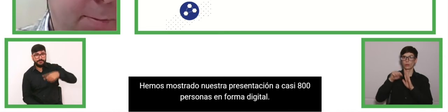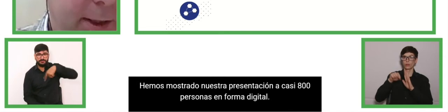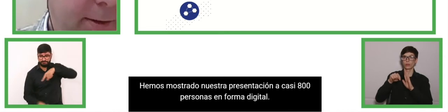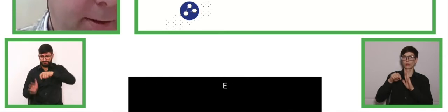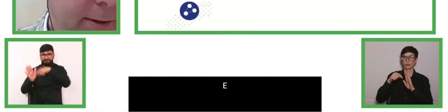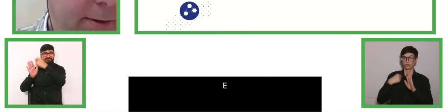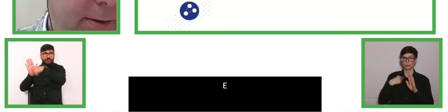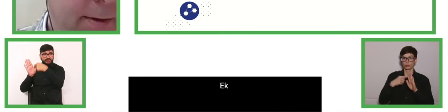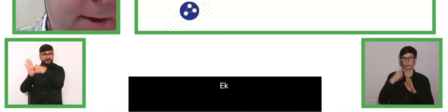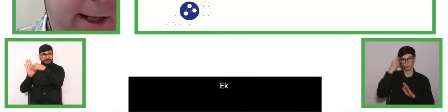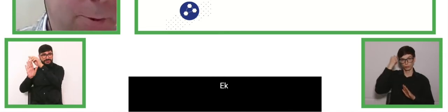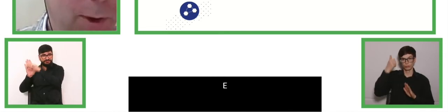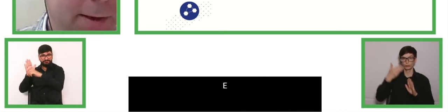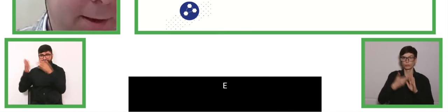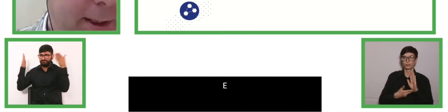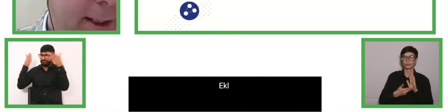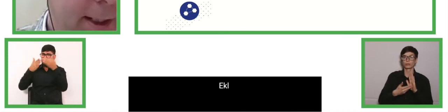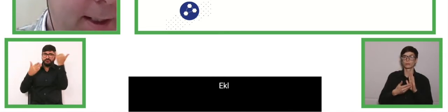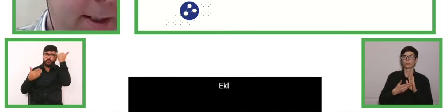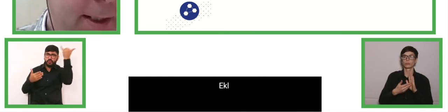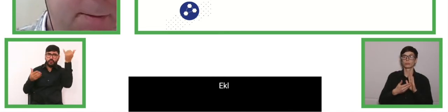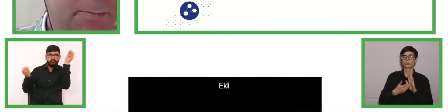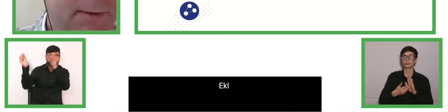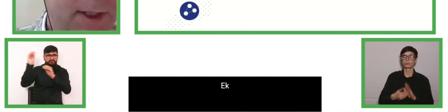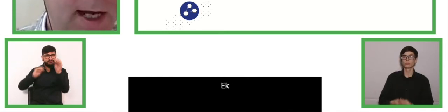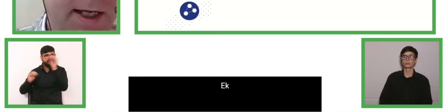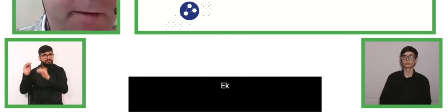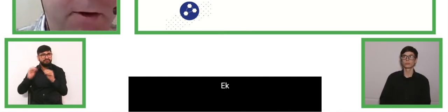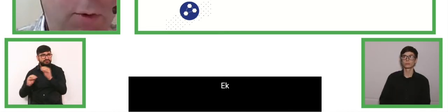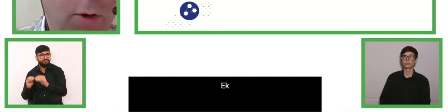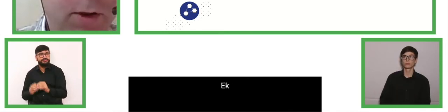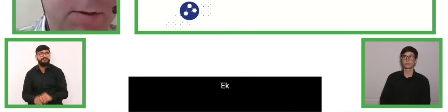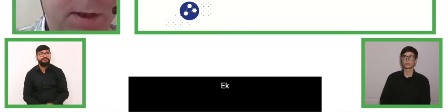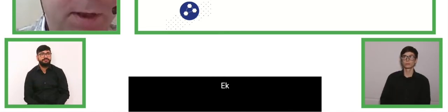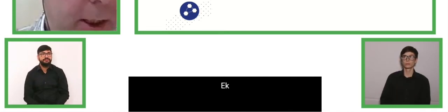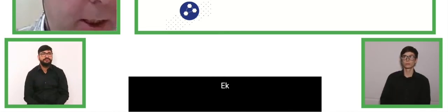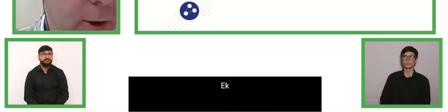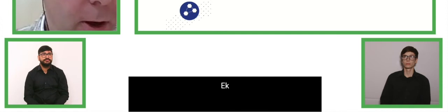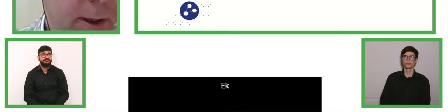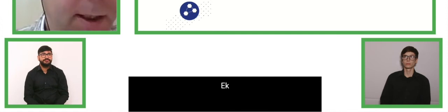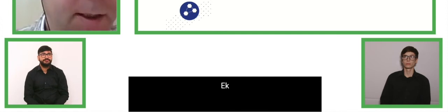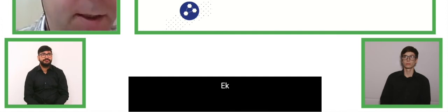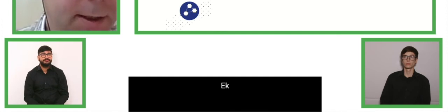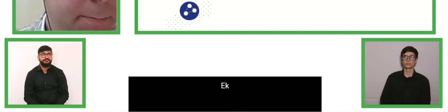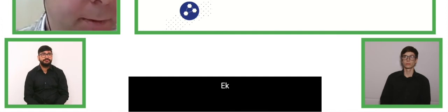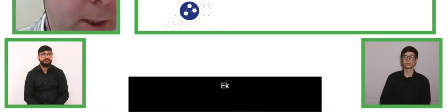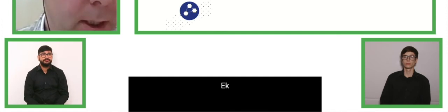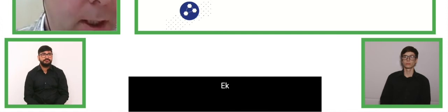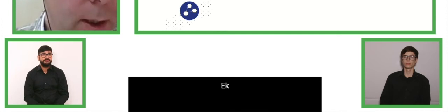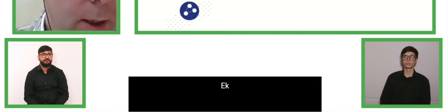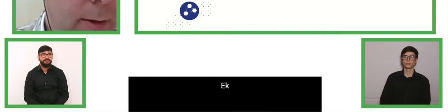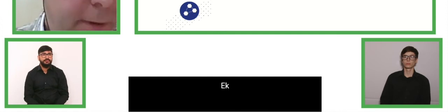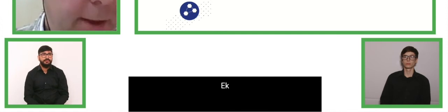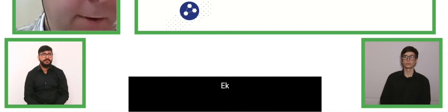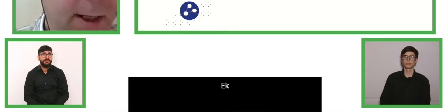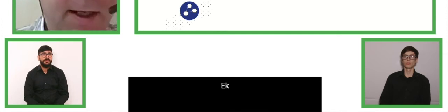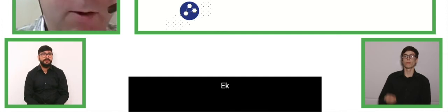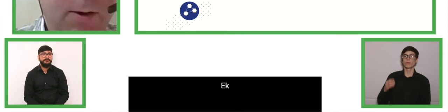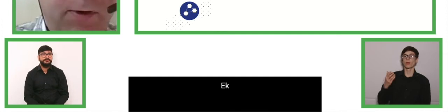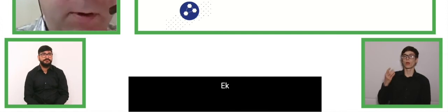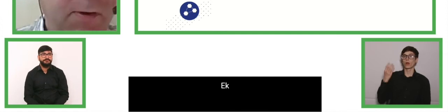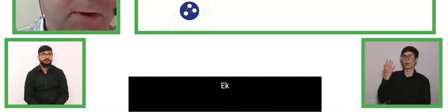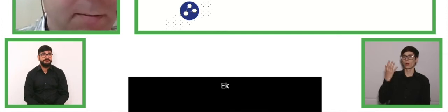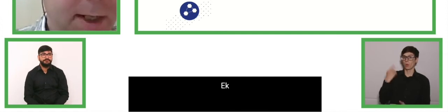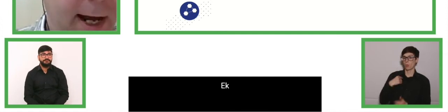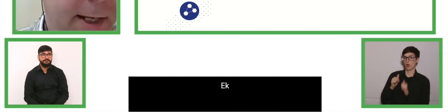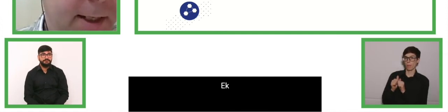slide, please. The next one. I have a quote by my colleague, Felix Jedling, who's